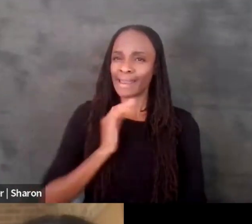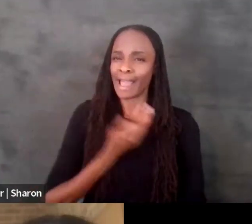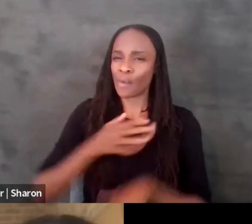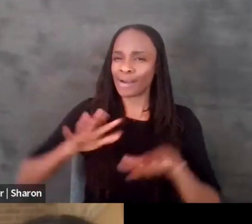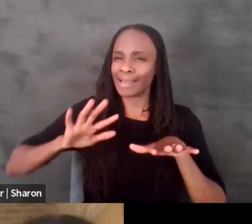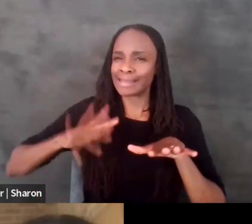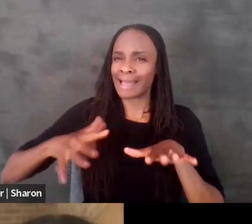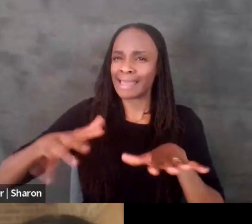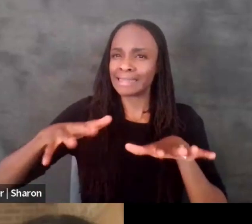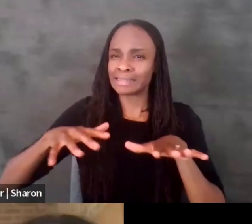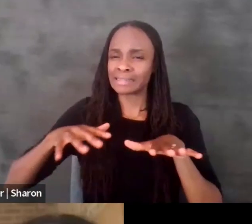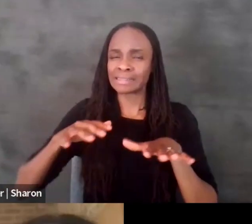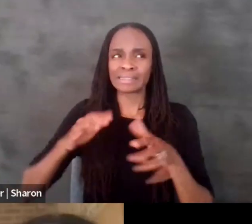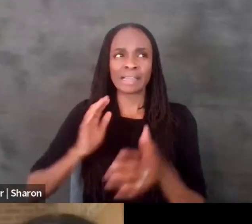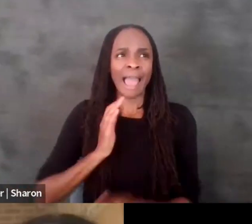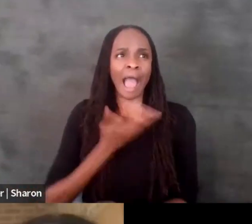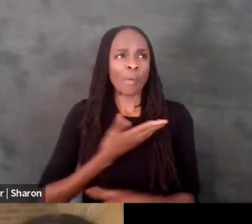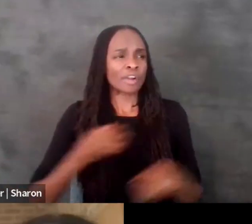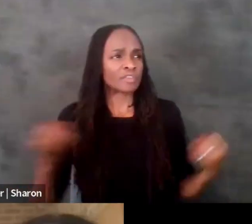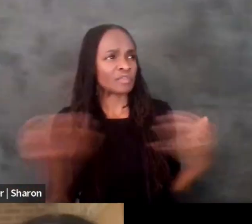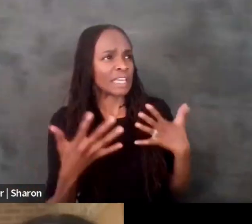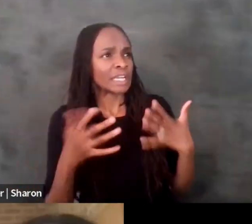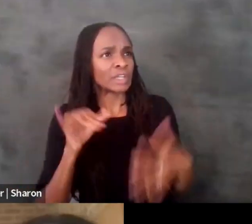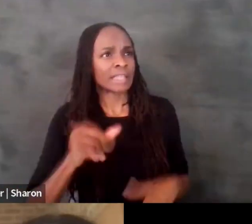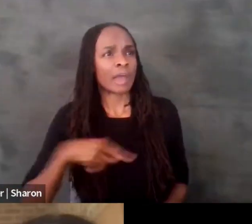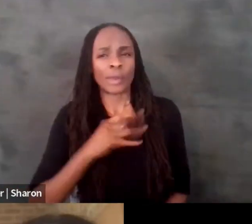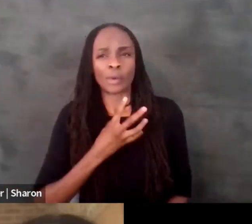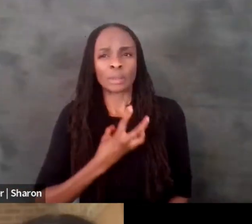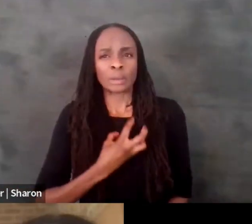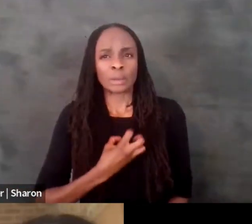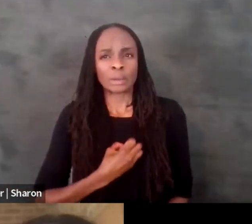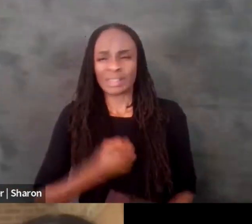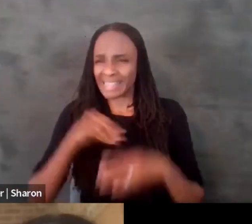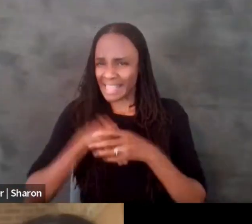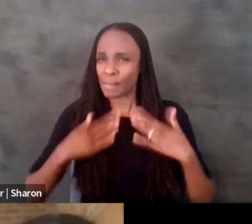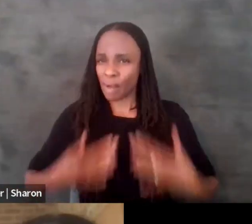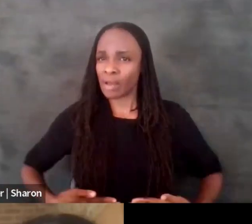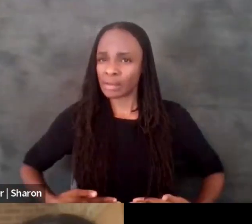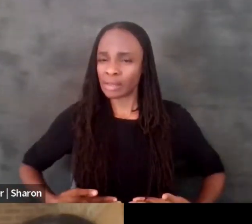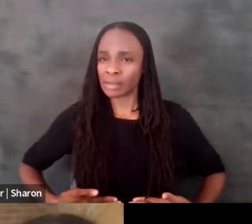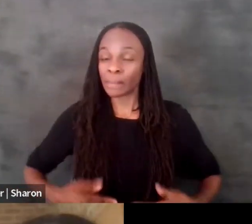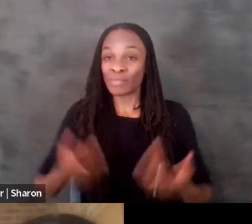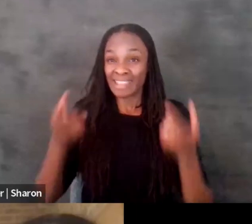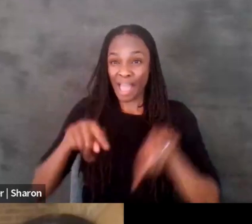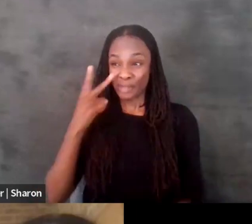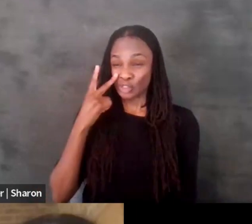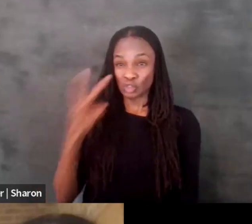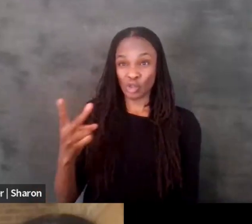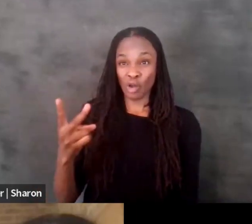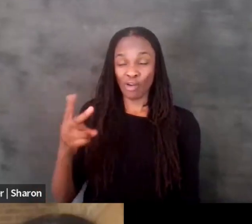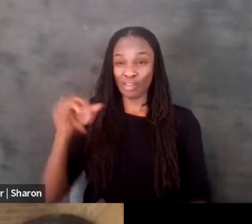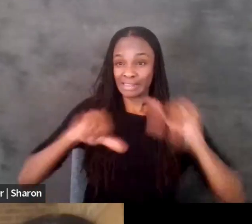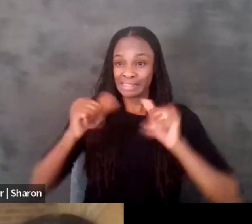anxieties and our fears that we were holding inside our body. mm, And when we saw the